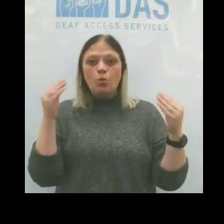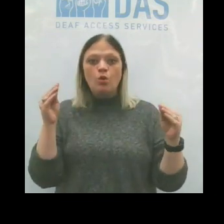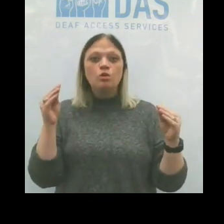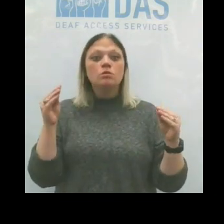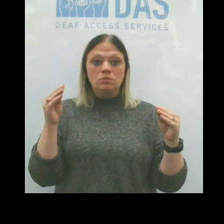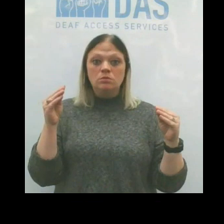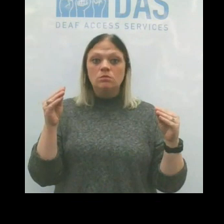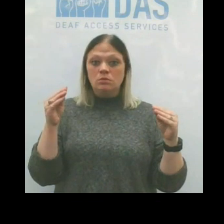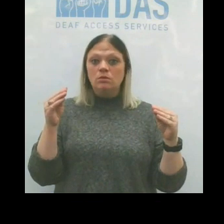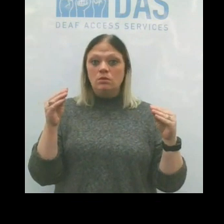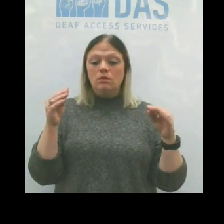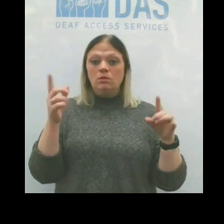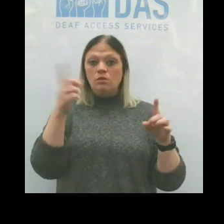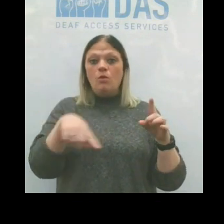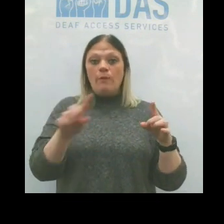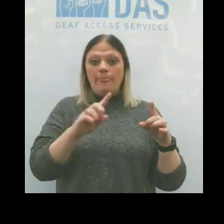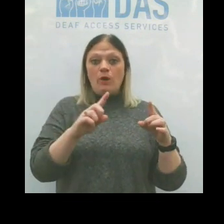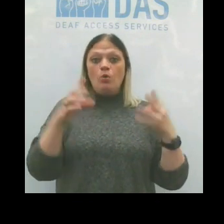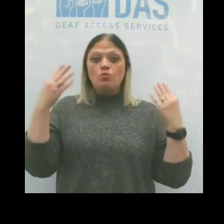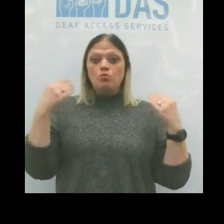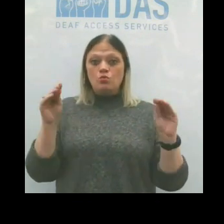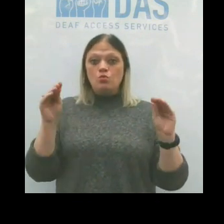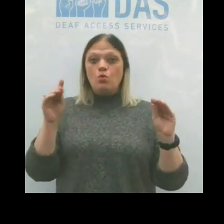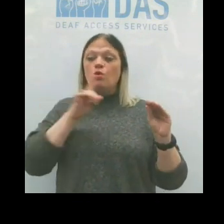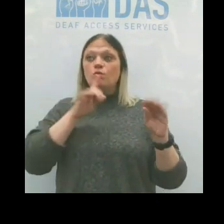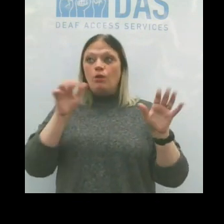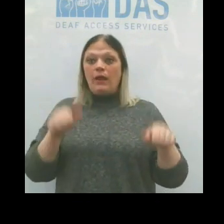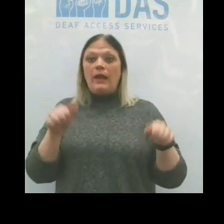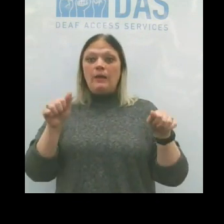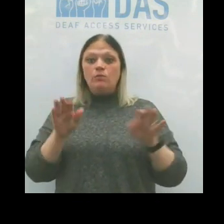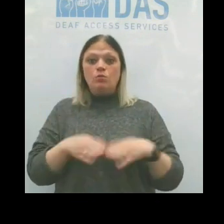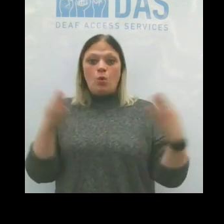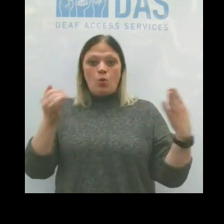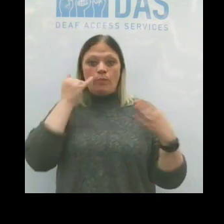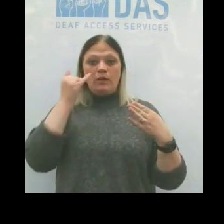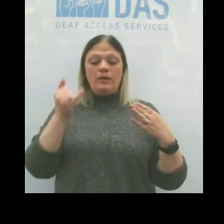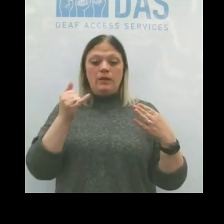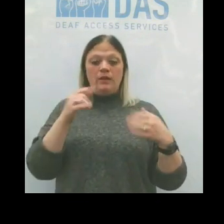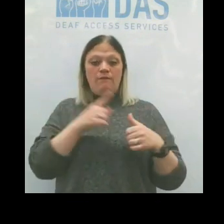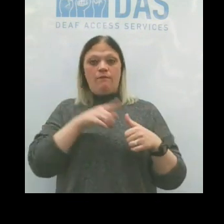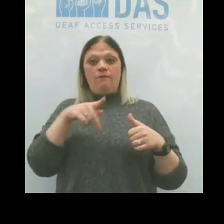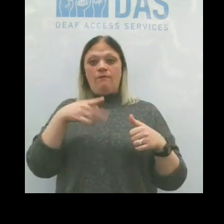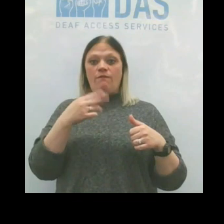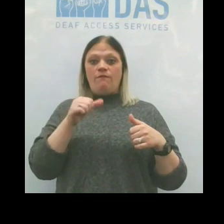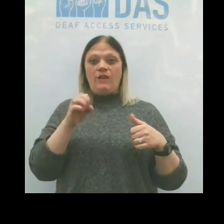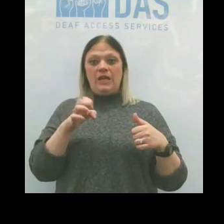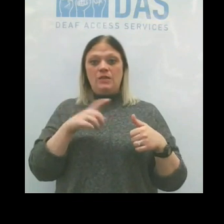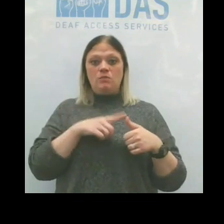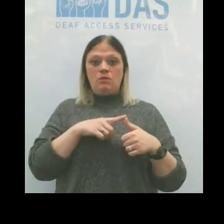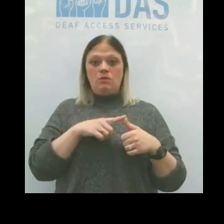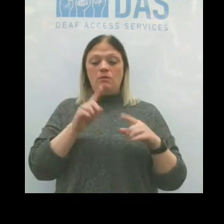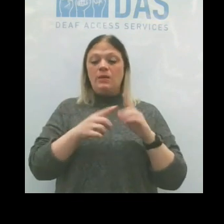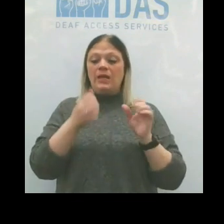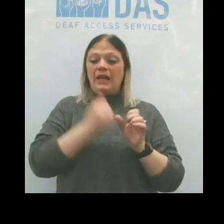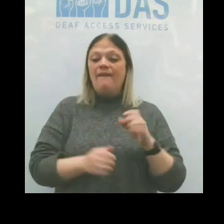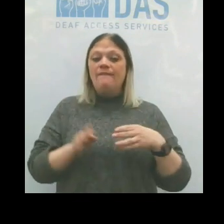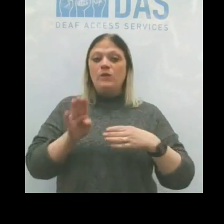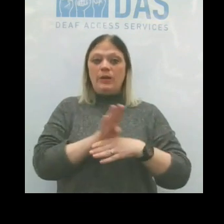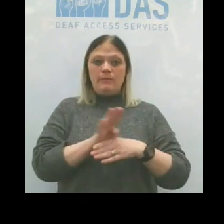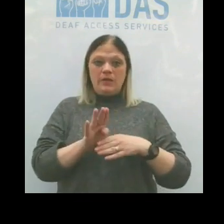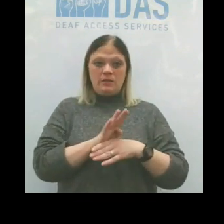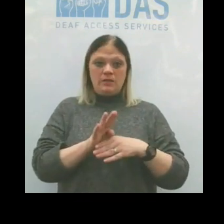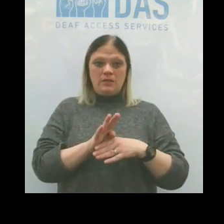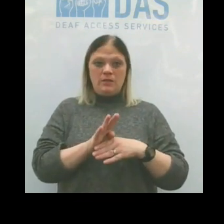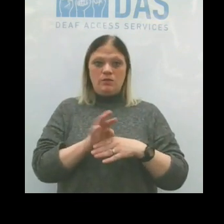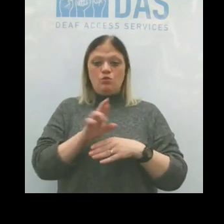So those stores would be able to open in phase 1, but every party, every business that is